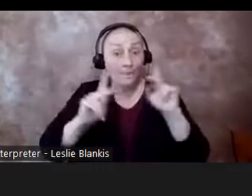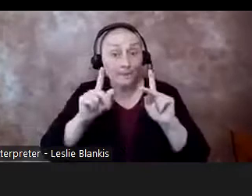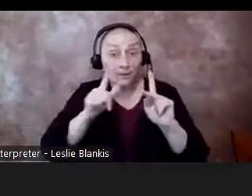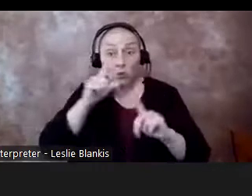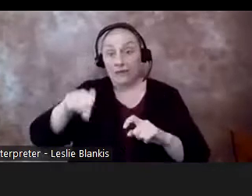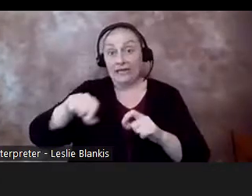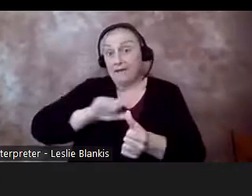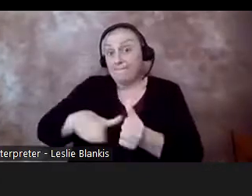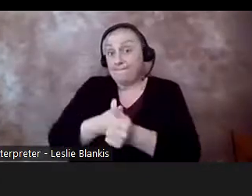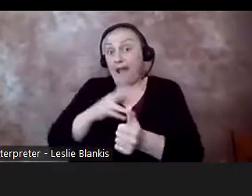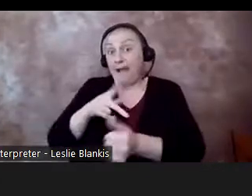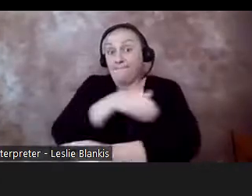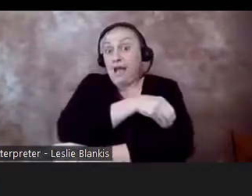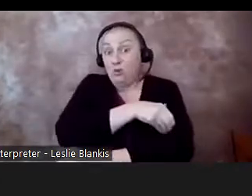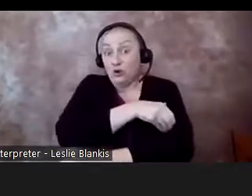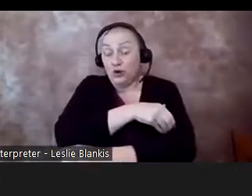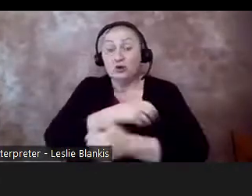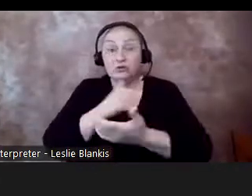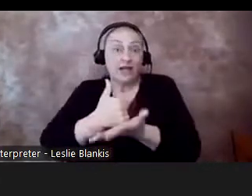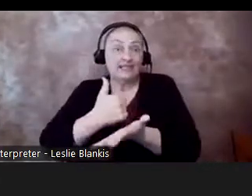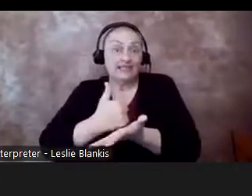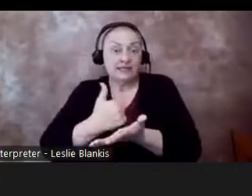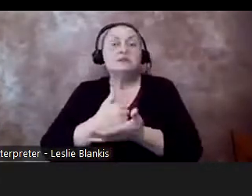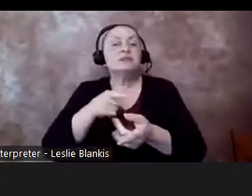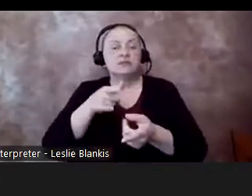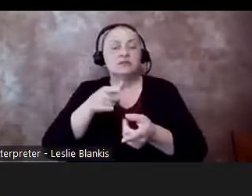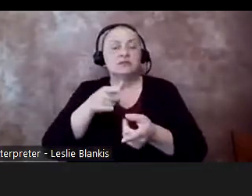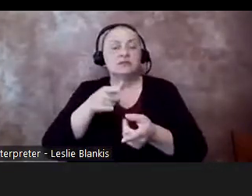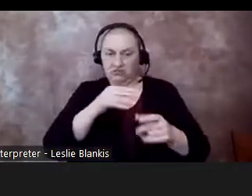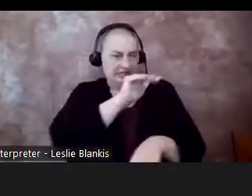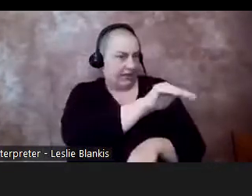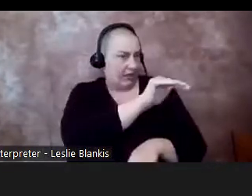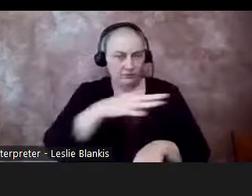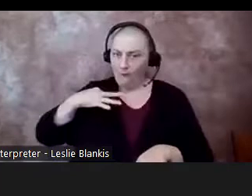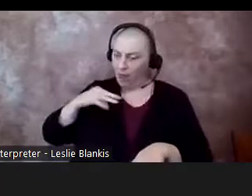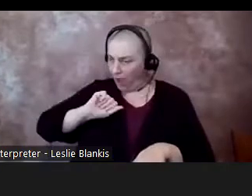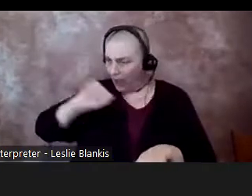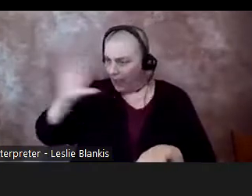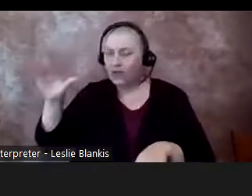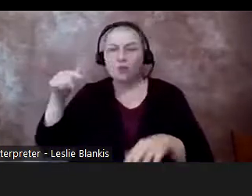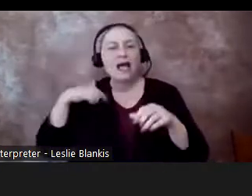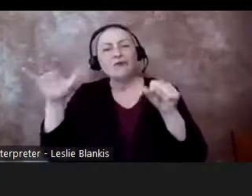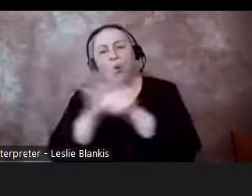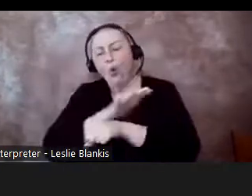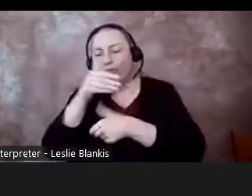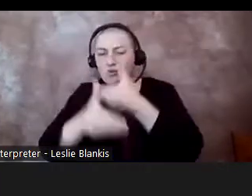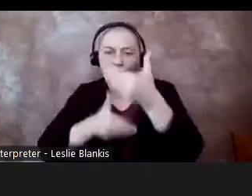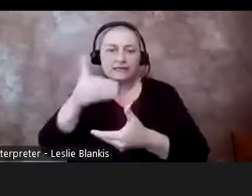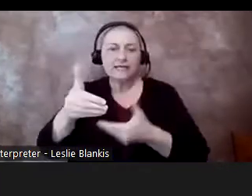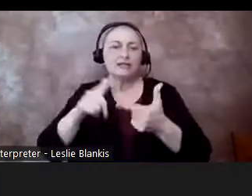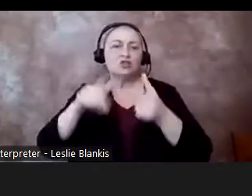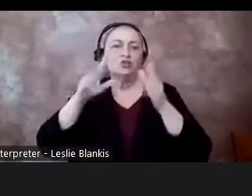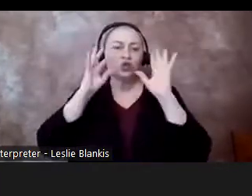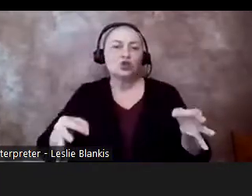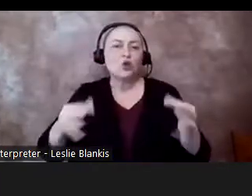power solutions, you can have them apply. And we have this whole process in determining what size of